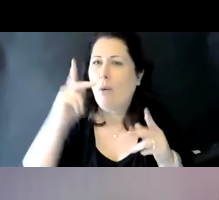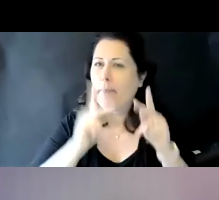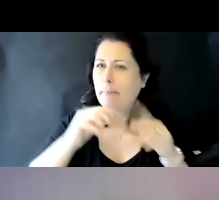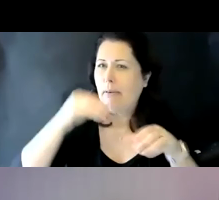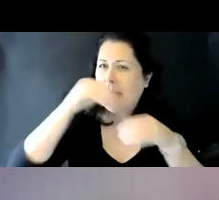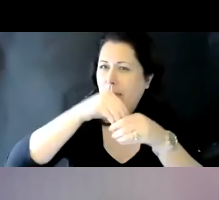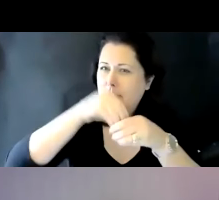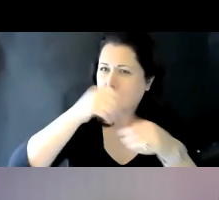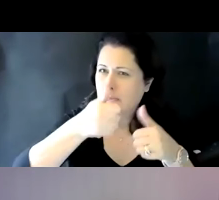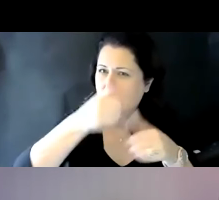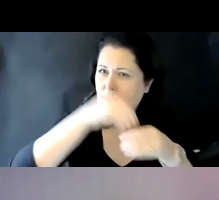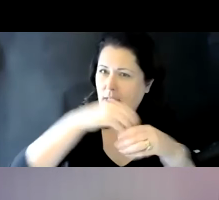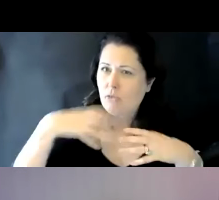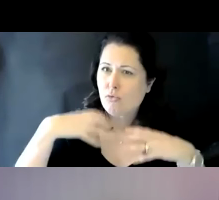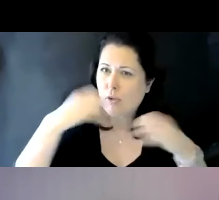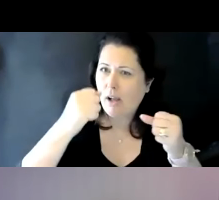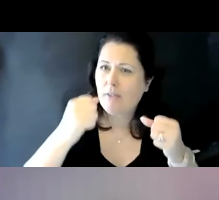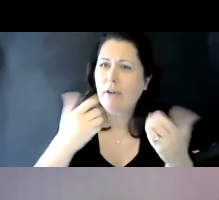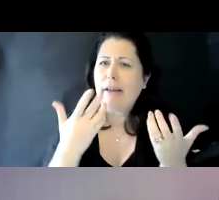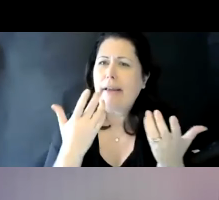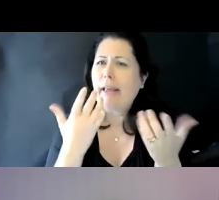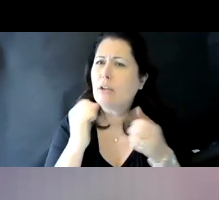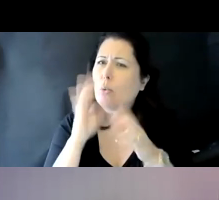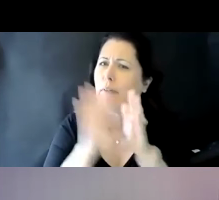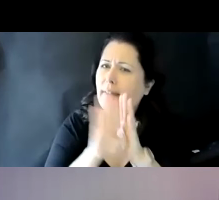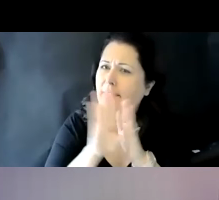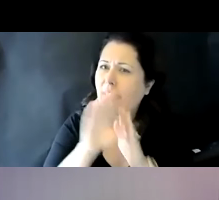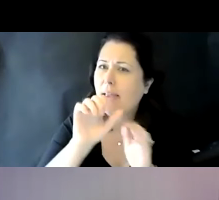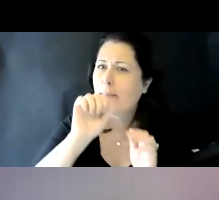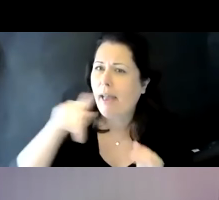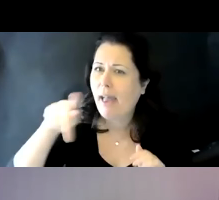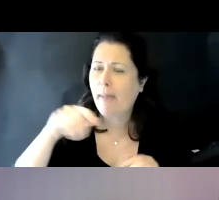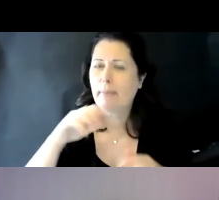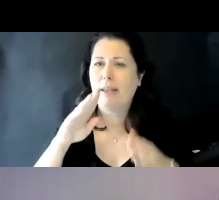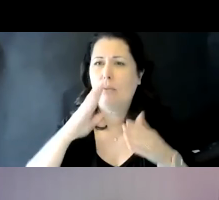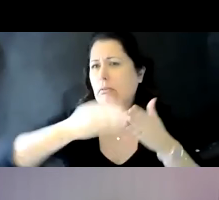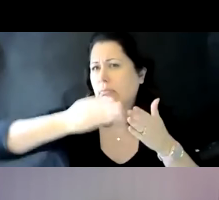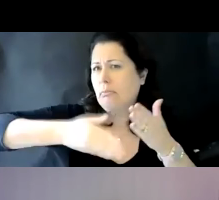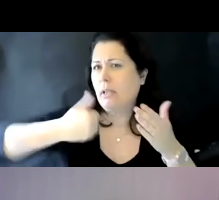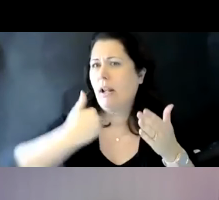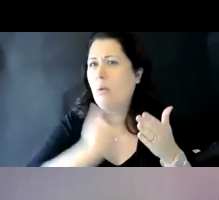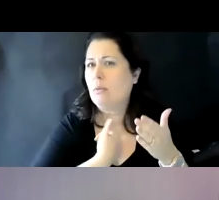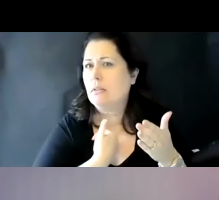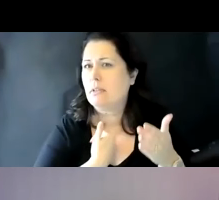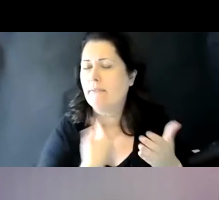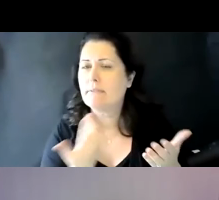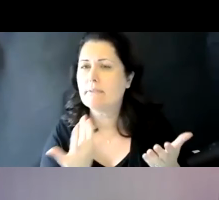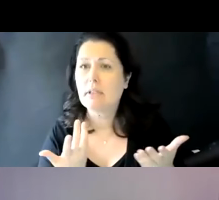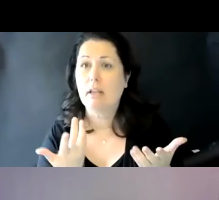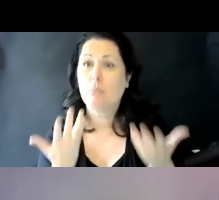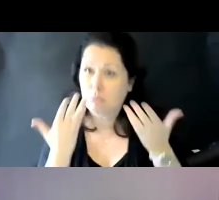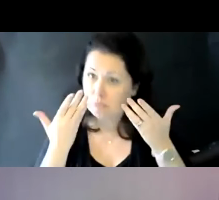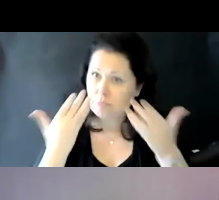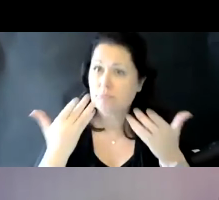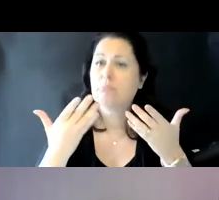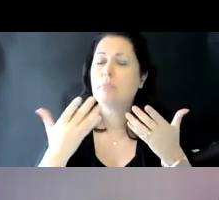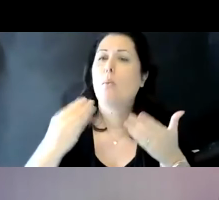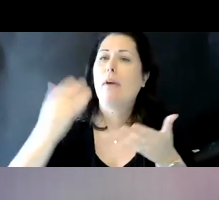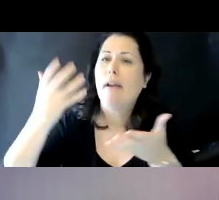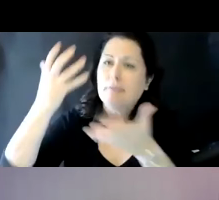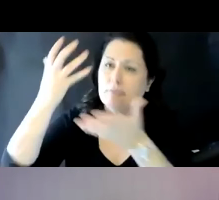this measure, could you not put it in an app for us? And then we can complete it ourselves. So that's what we did. We managed to get some